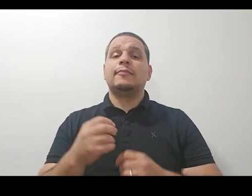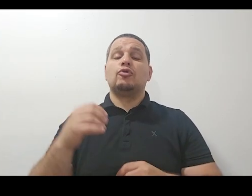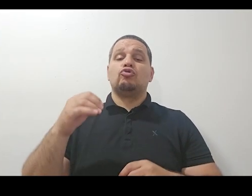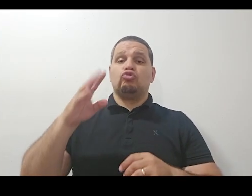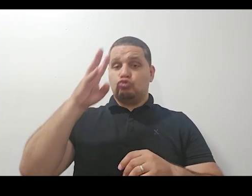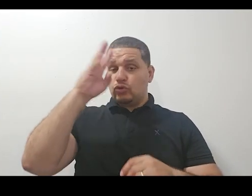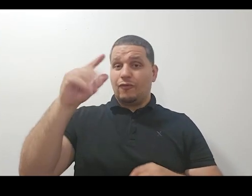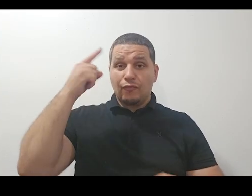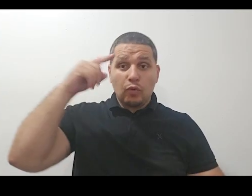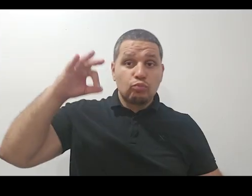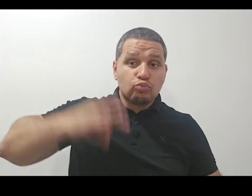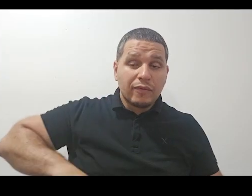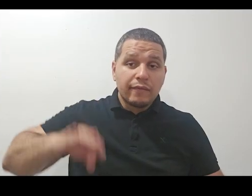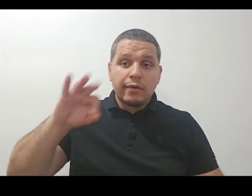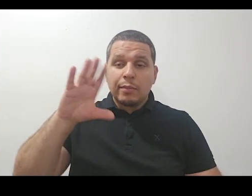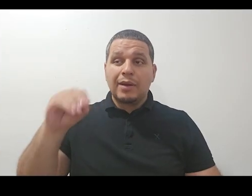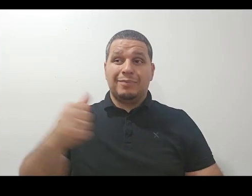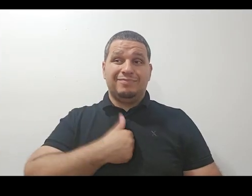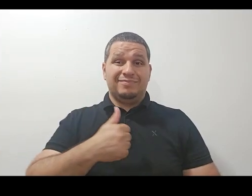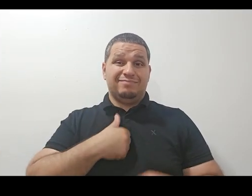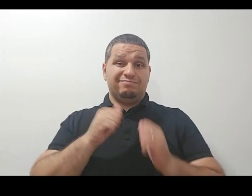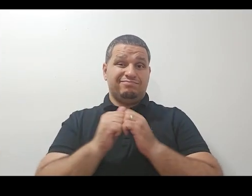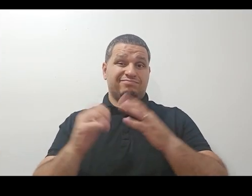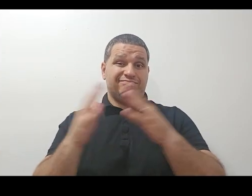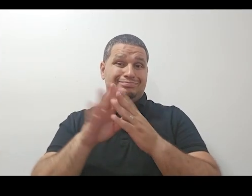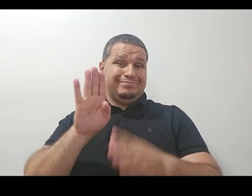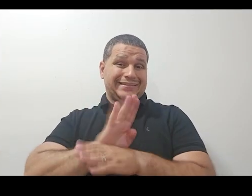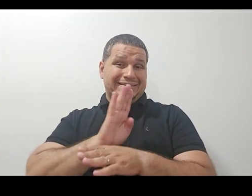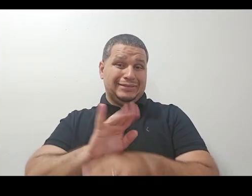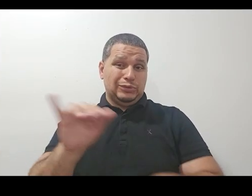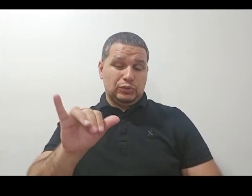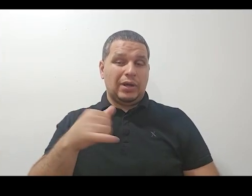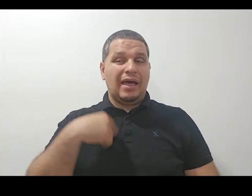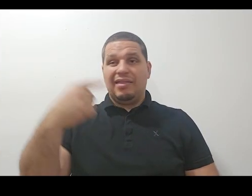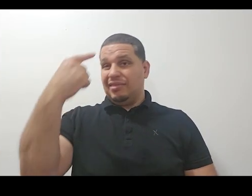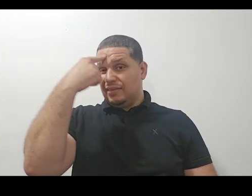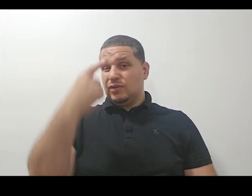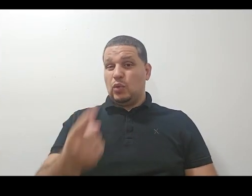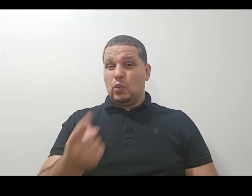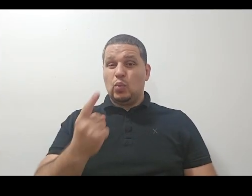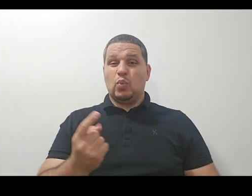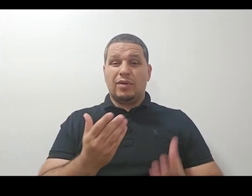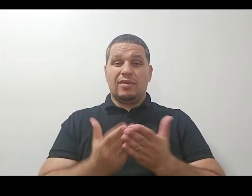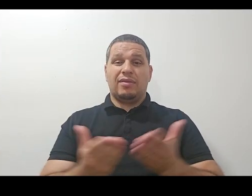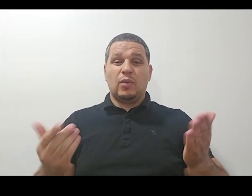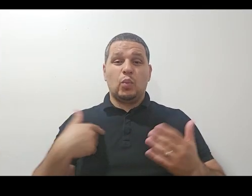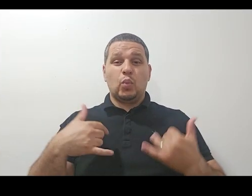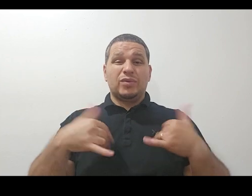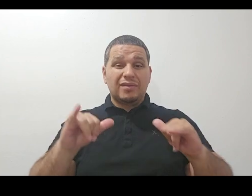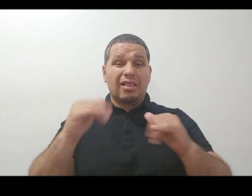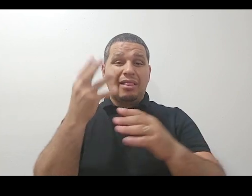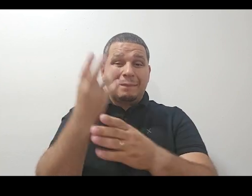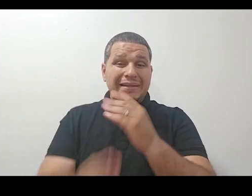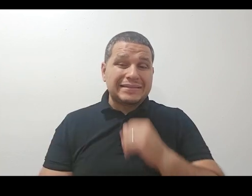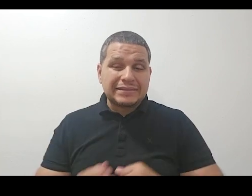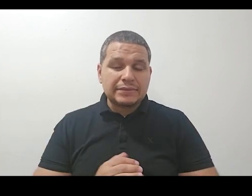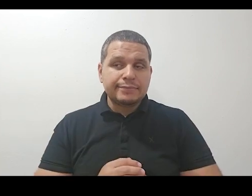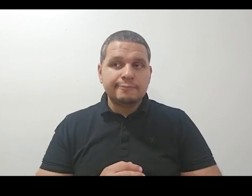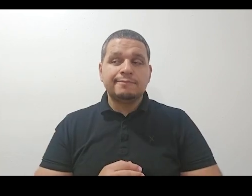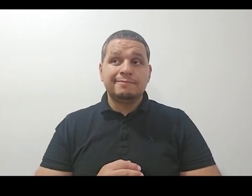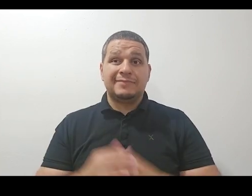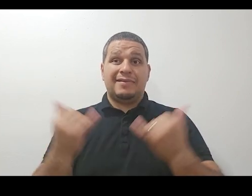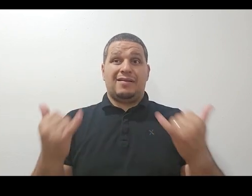nonprofits, creating for-profits. So I'm also an entrepreneur. So I think the one thing that we're still